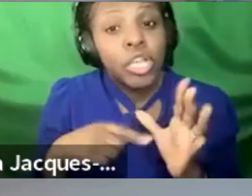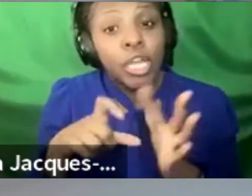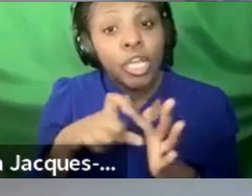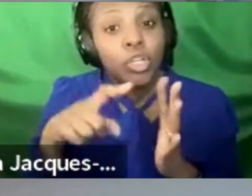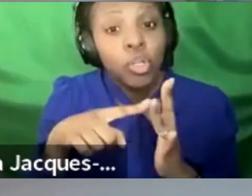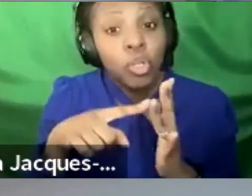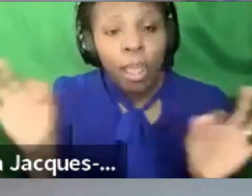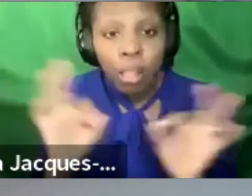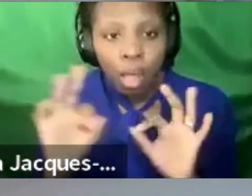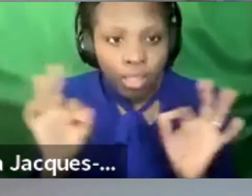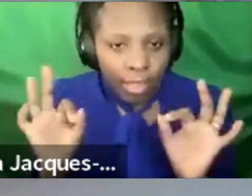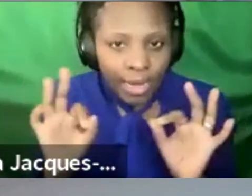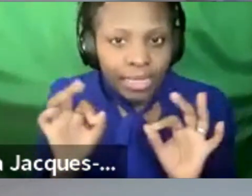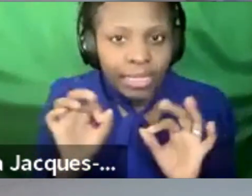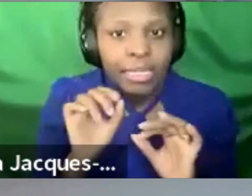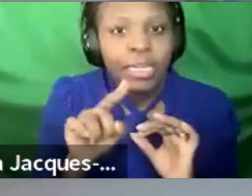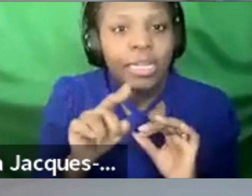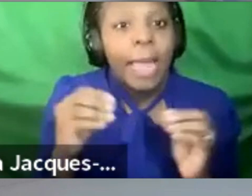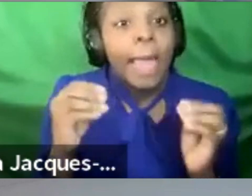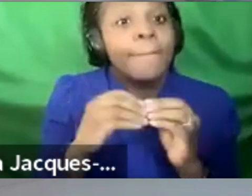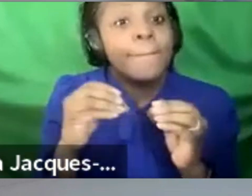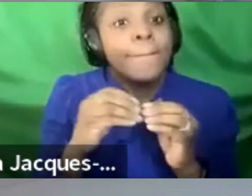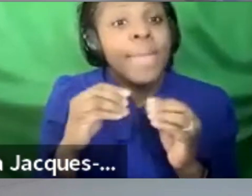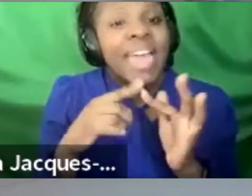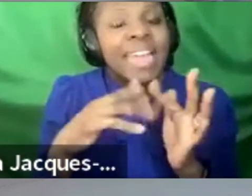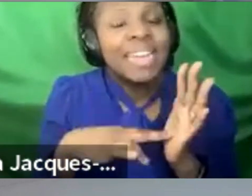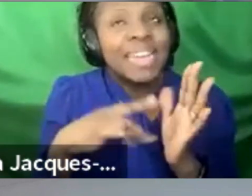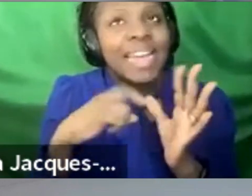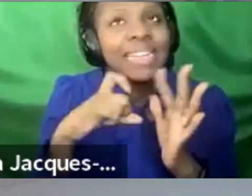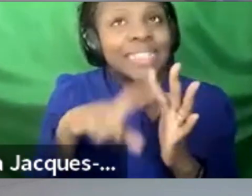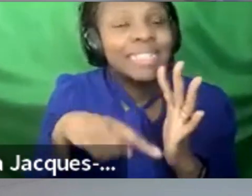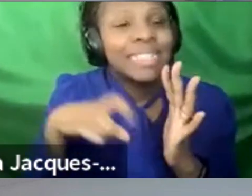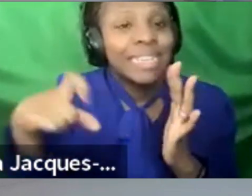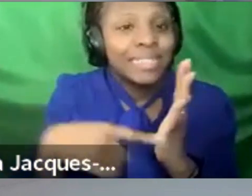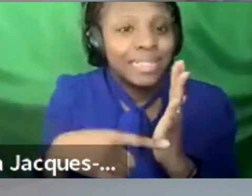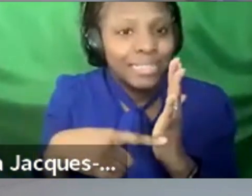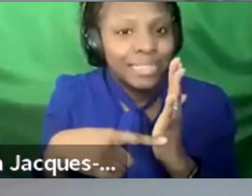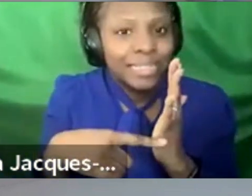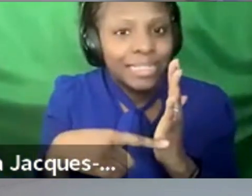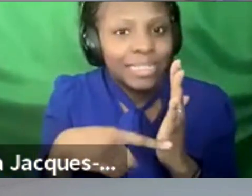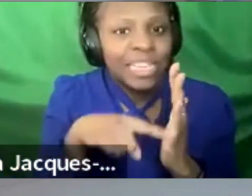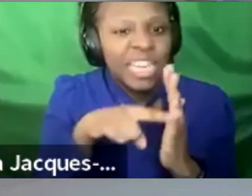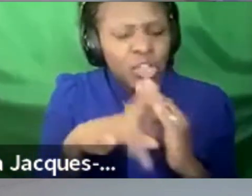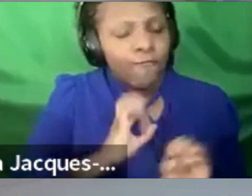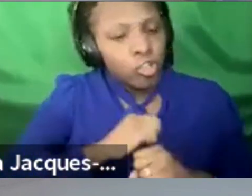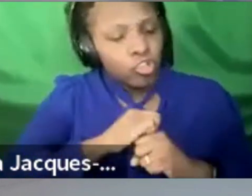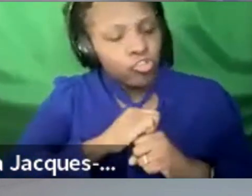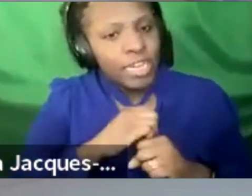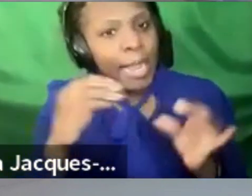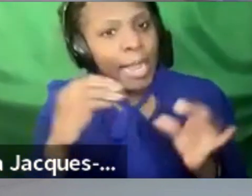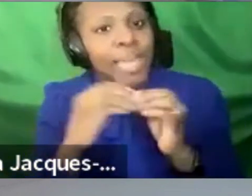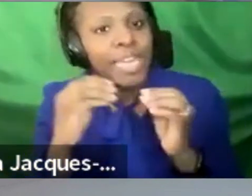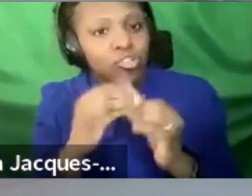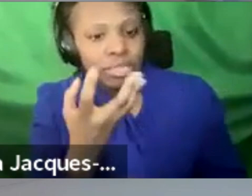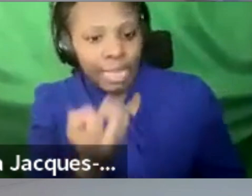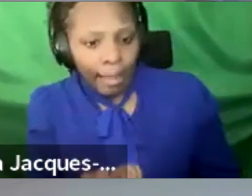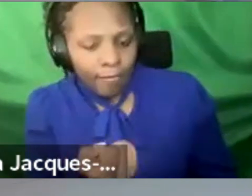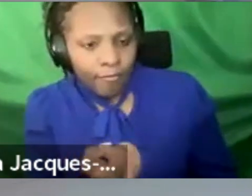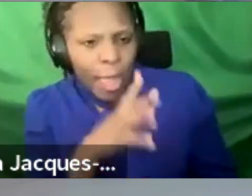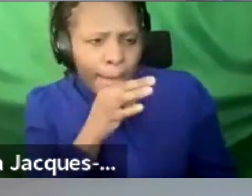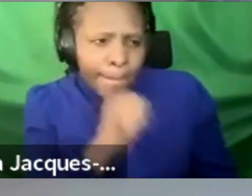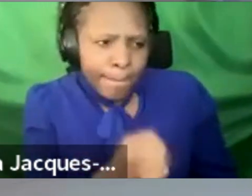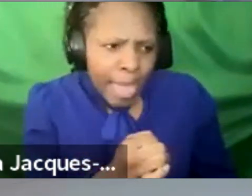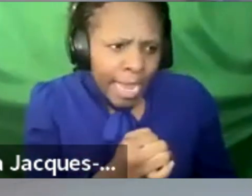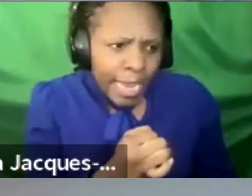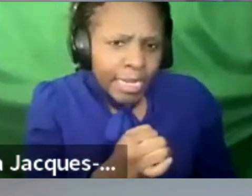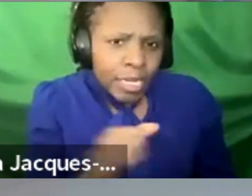Benedict is there's the frustration that Beatrice has about how men are the ones